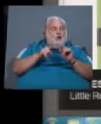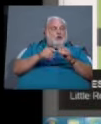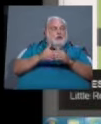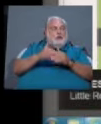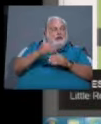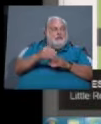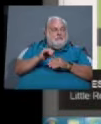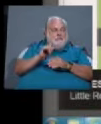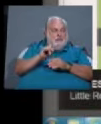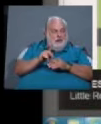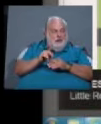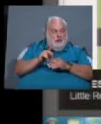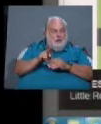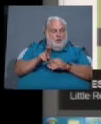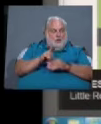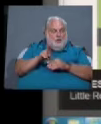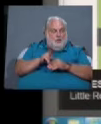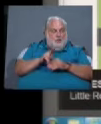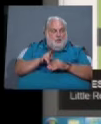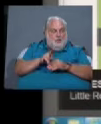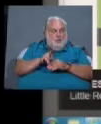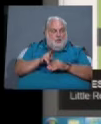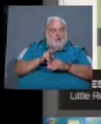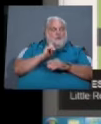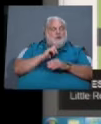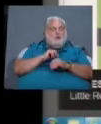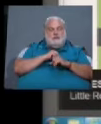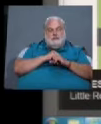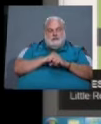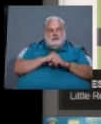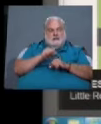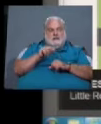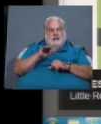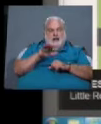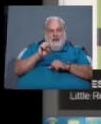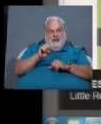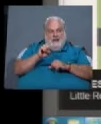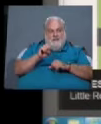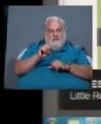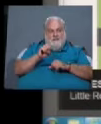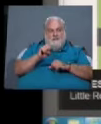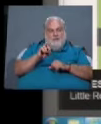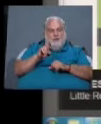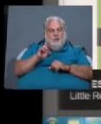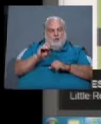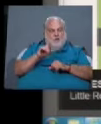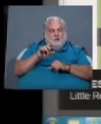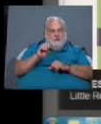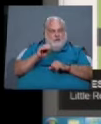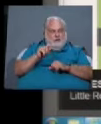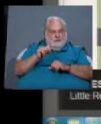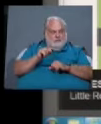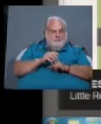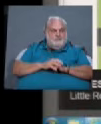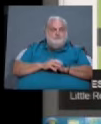signal and use the signal for safe access to Roosevelt Road.